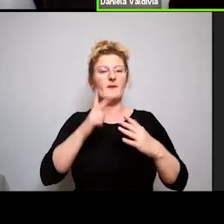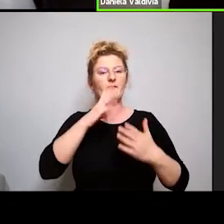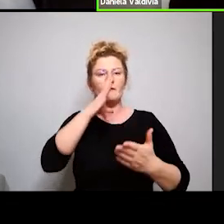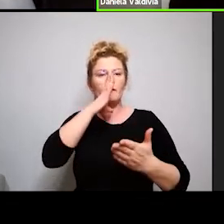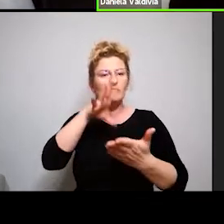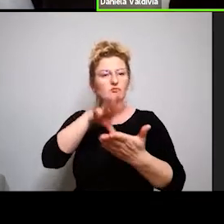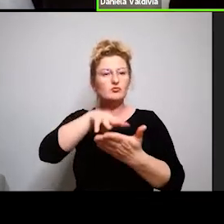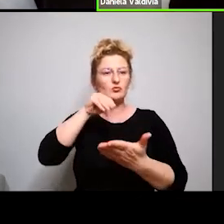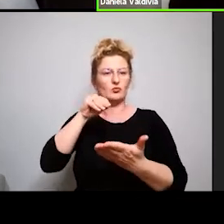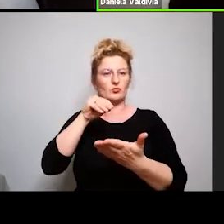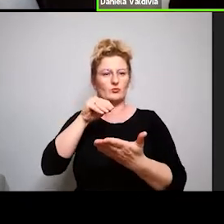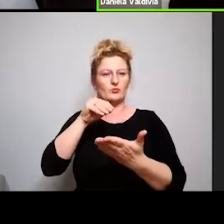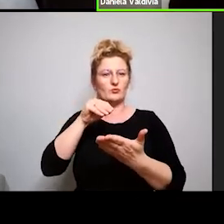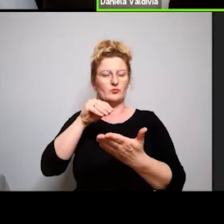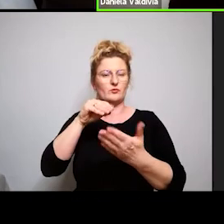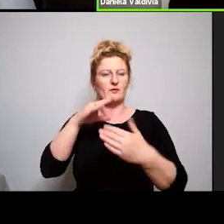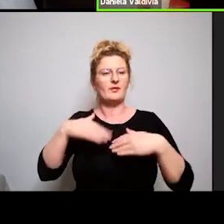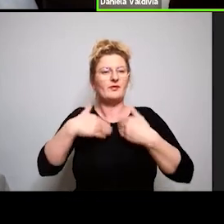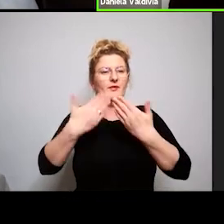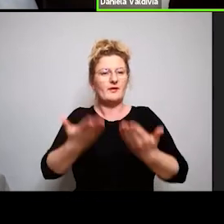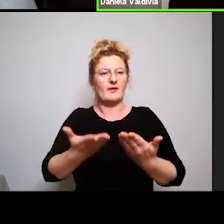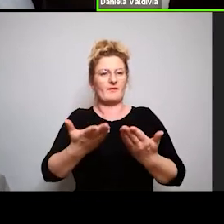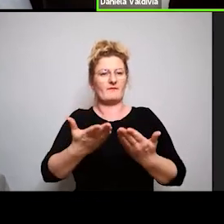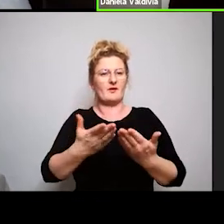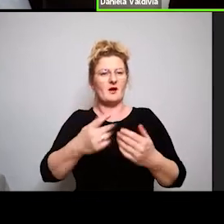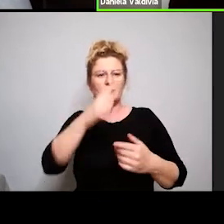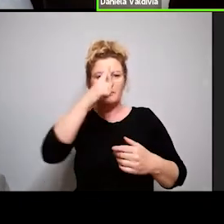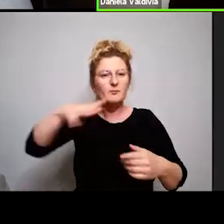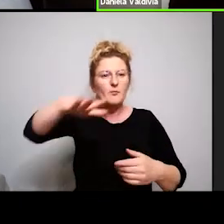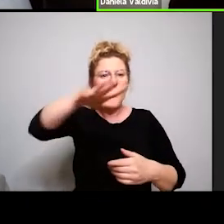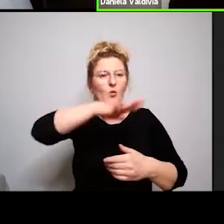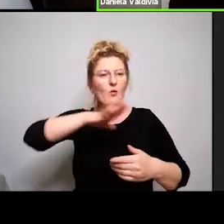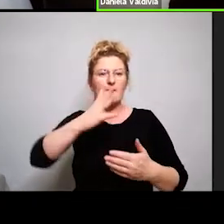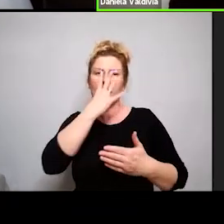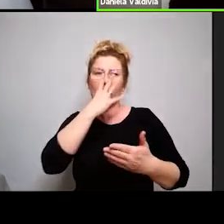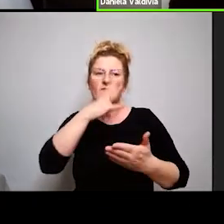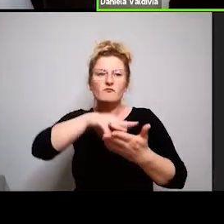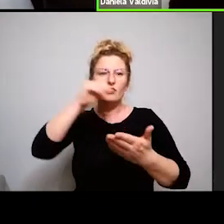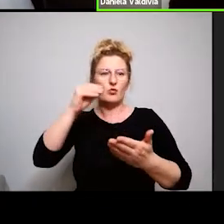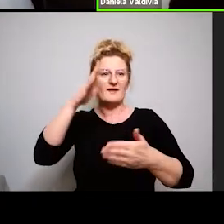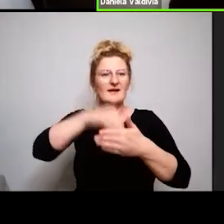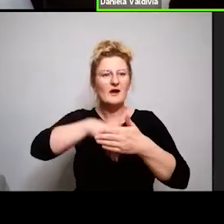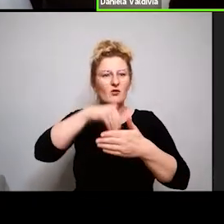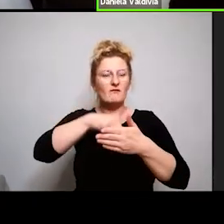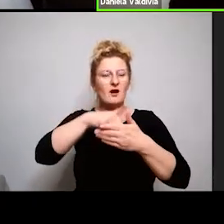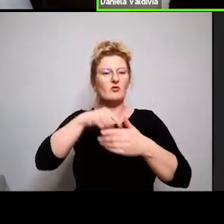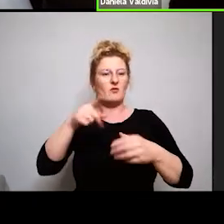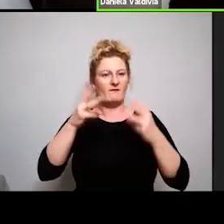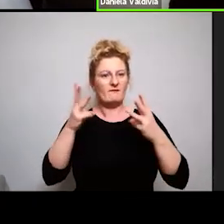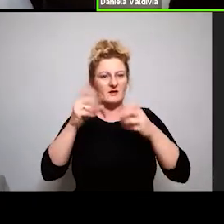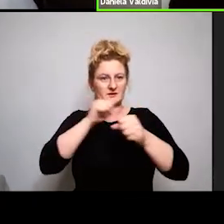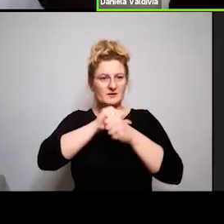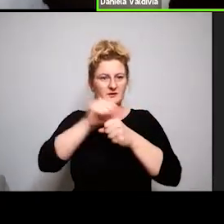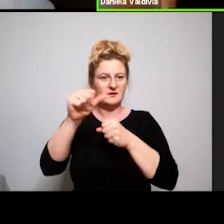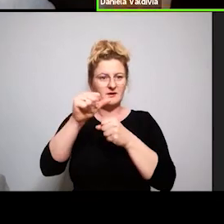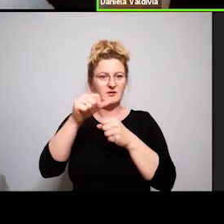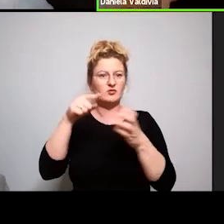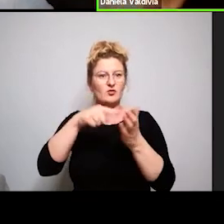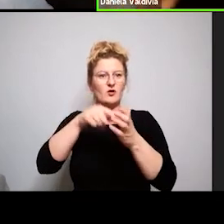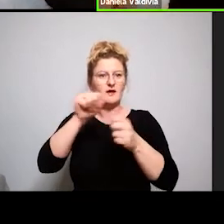role models, the right agents of change. And I would say it's very interesting